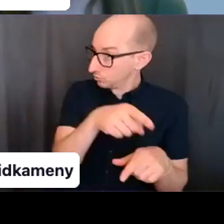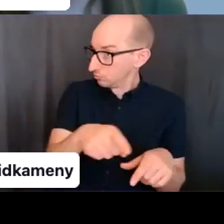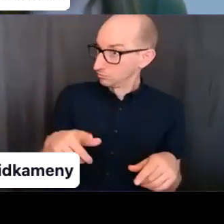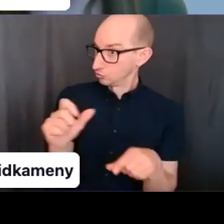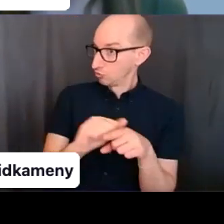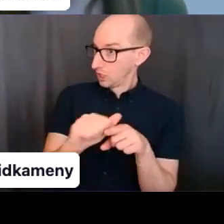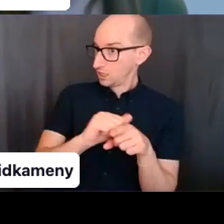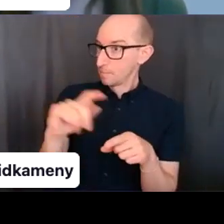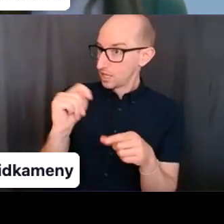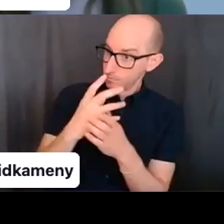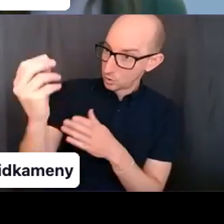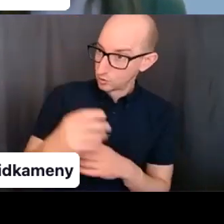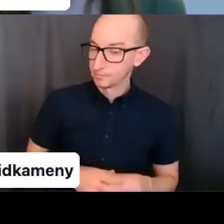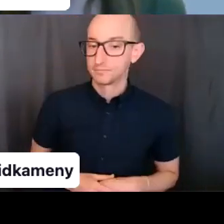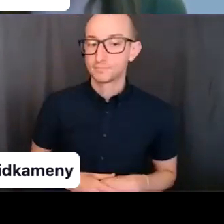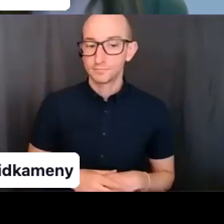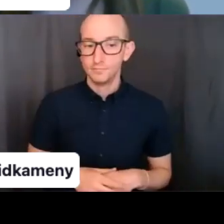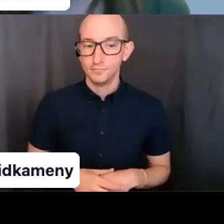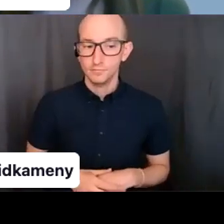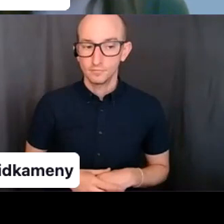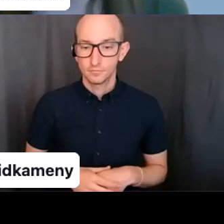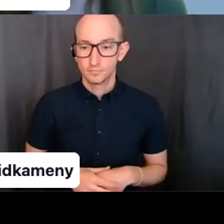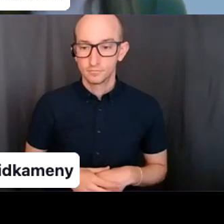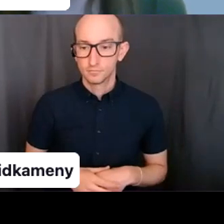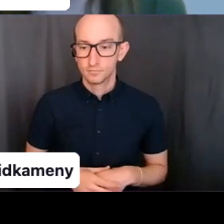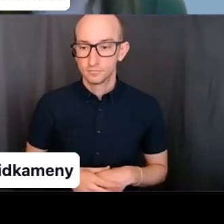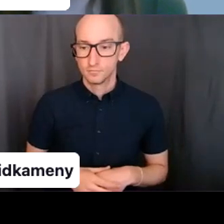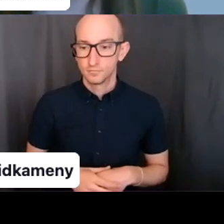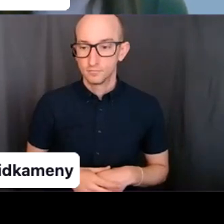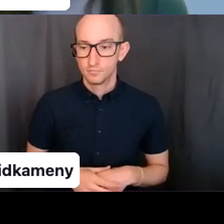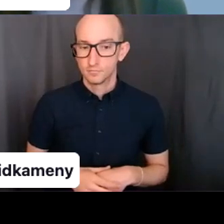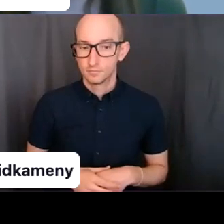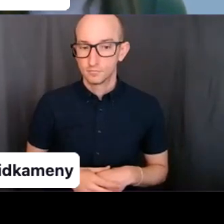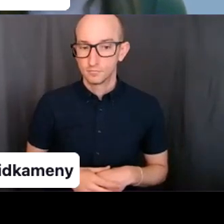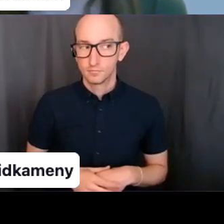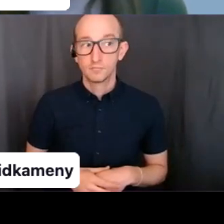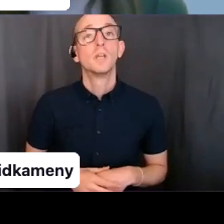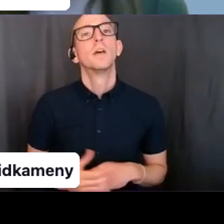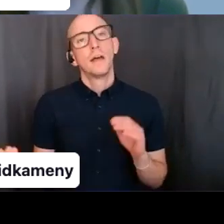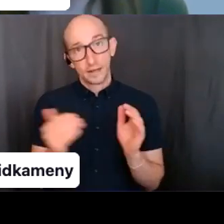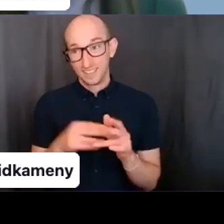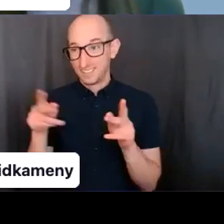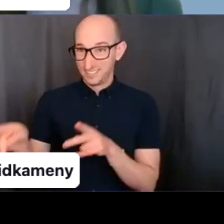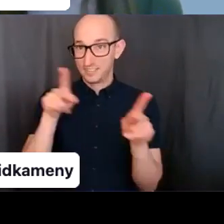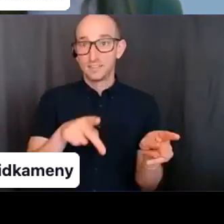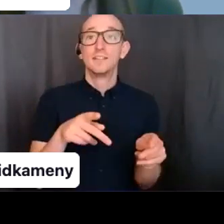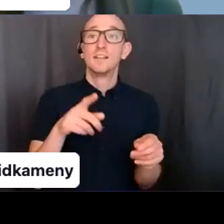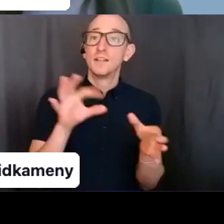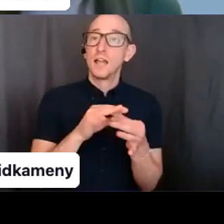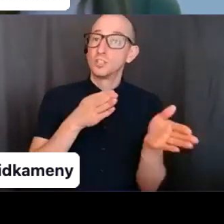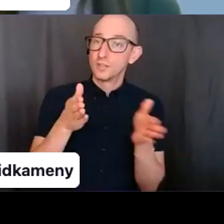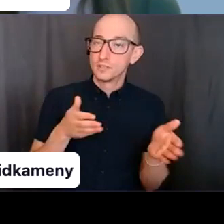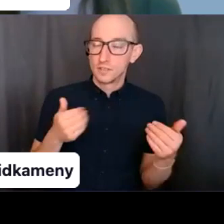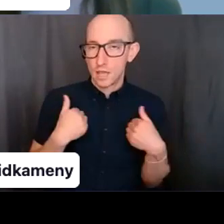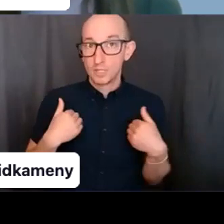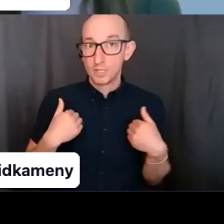Do remember, just like with fully trained service animals, you have to accept their word for it. You can remind them that the service animal